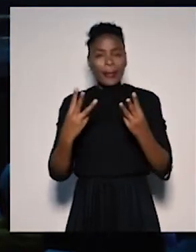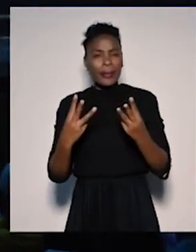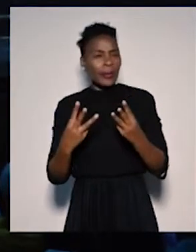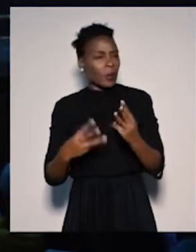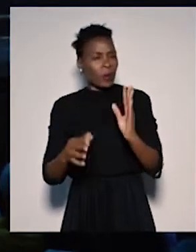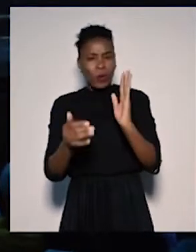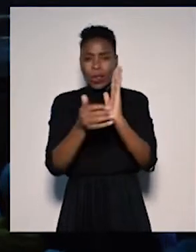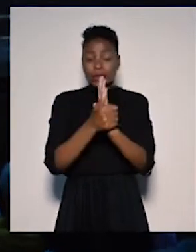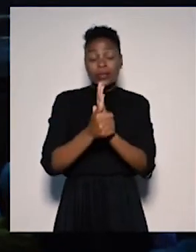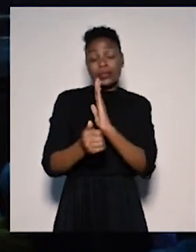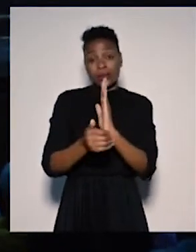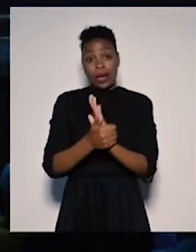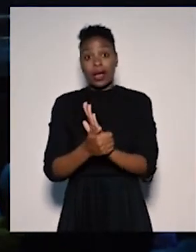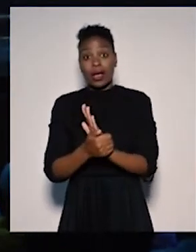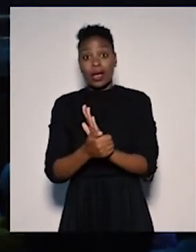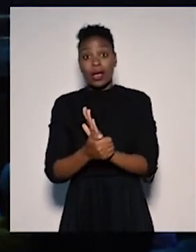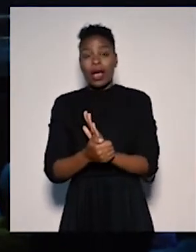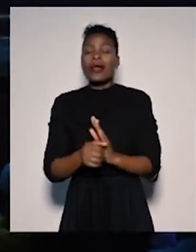talent of Whitney Houston.